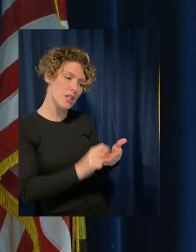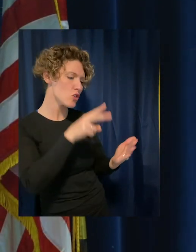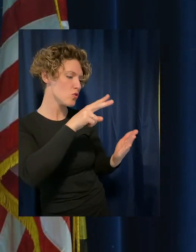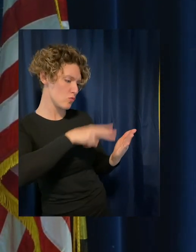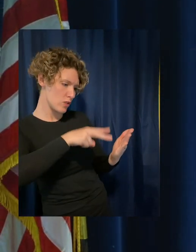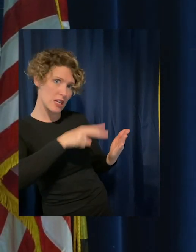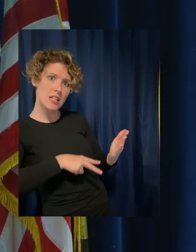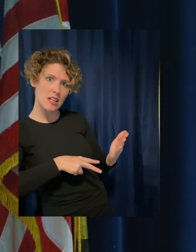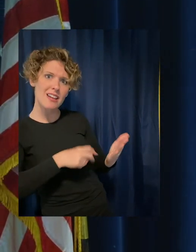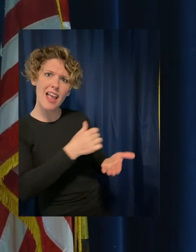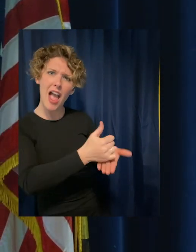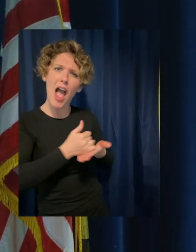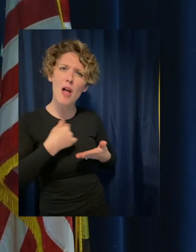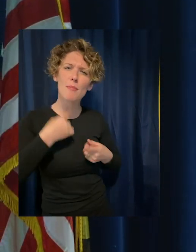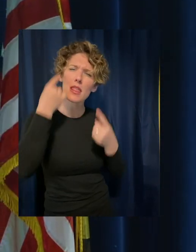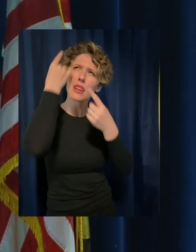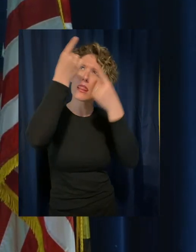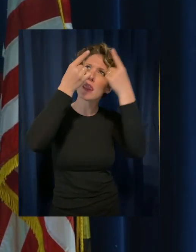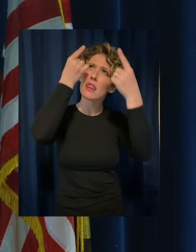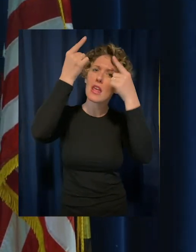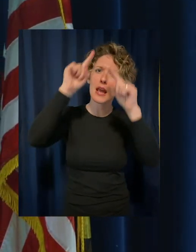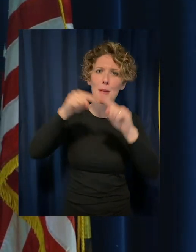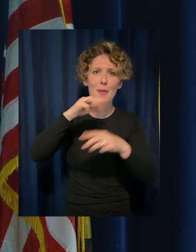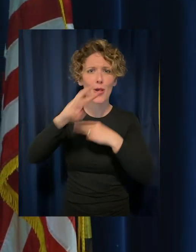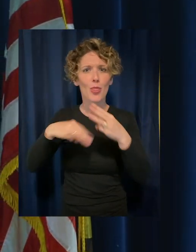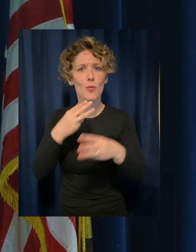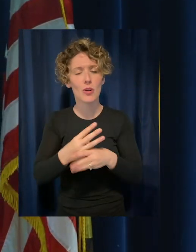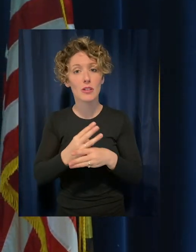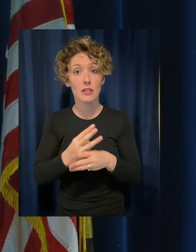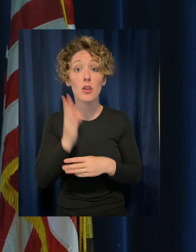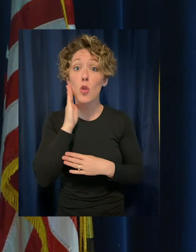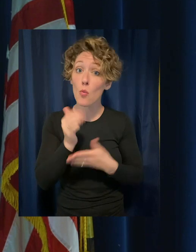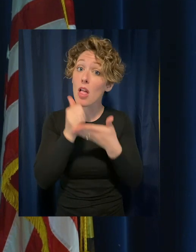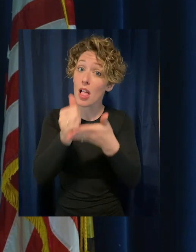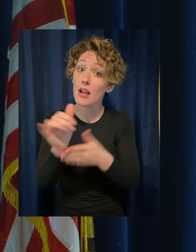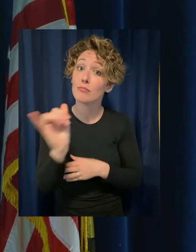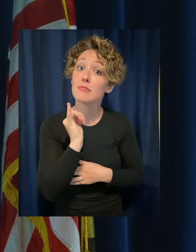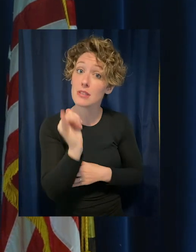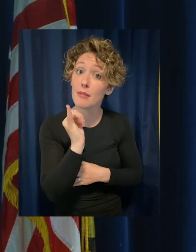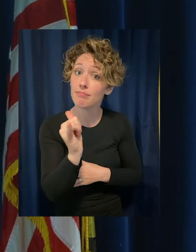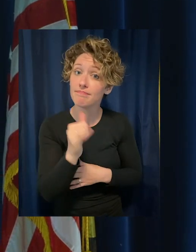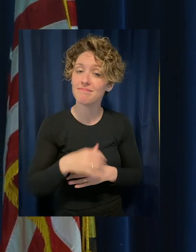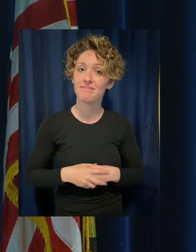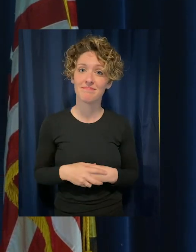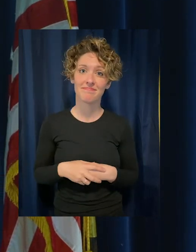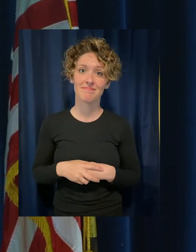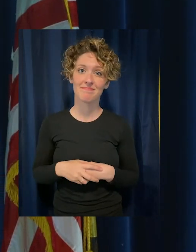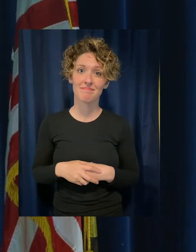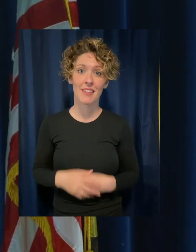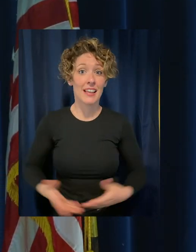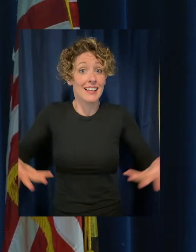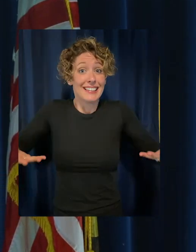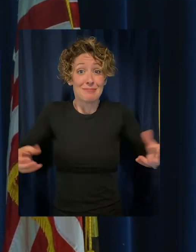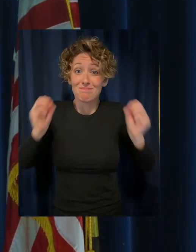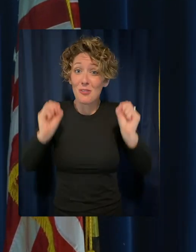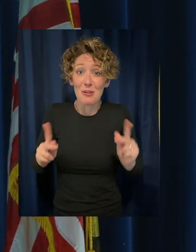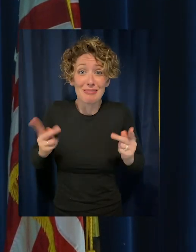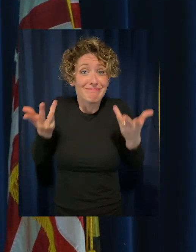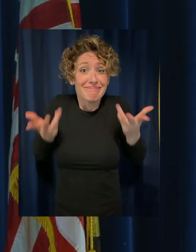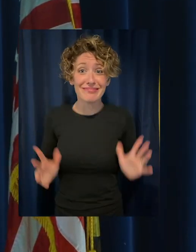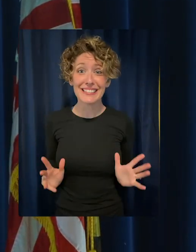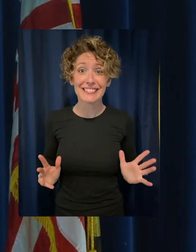too. Well, that's it. Saying goodbye to high school